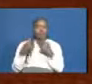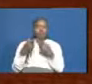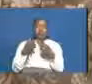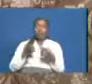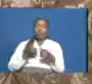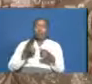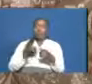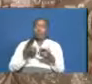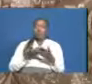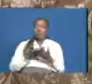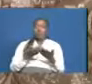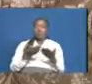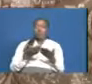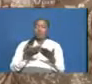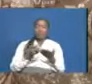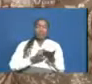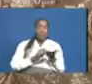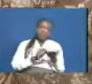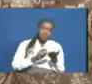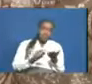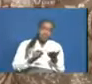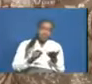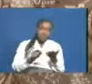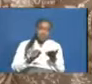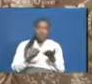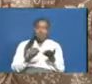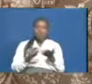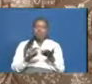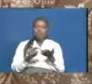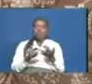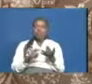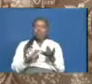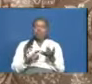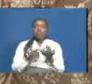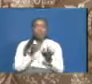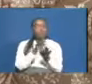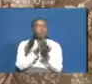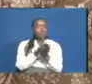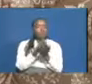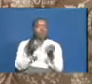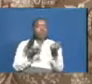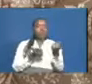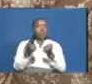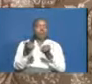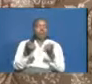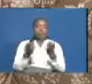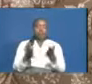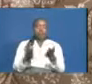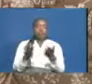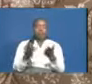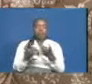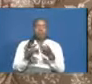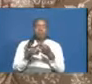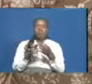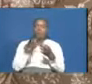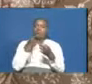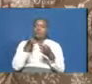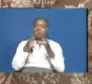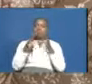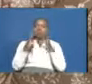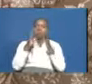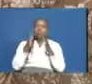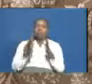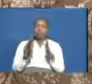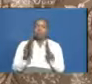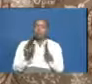you know, like clerical, being, you know, stores, drivers, signalers, communicators.